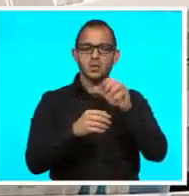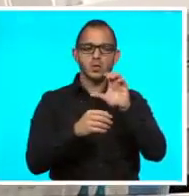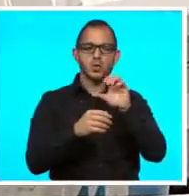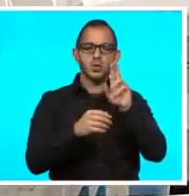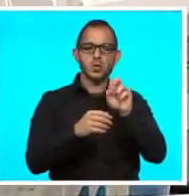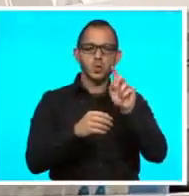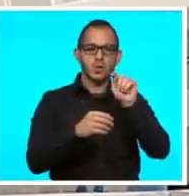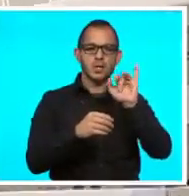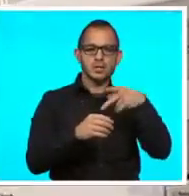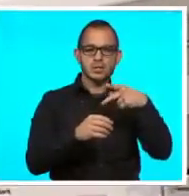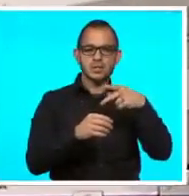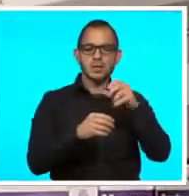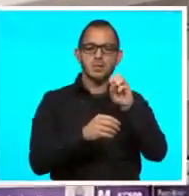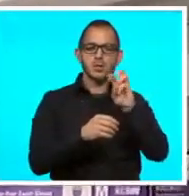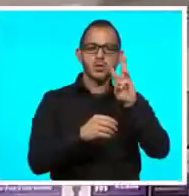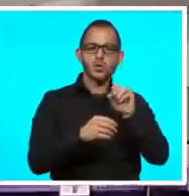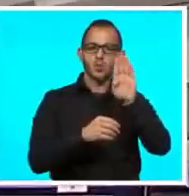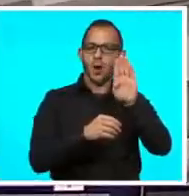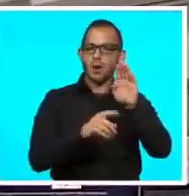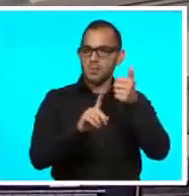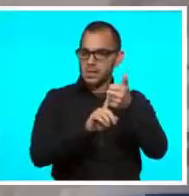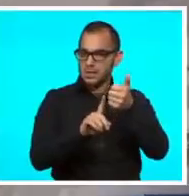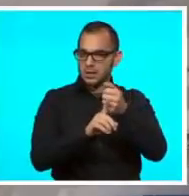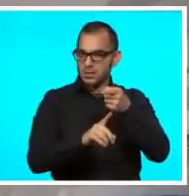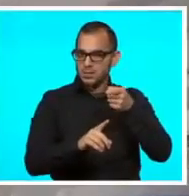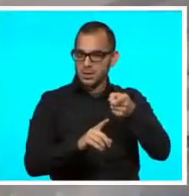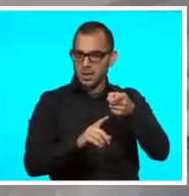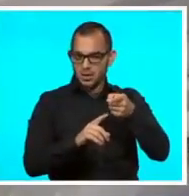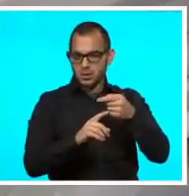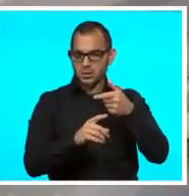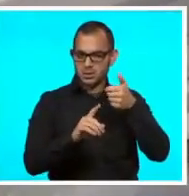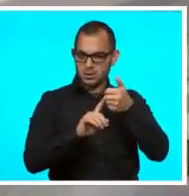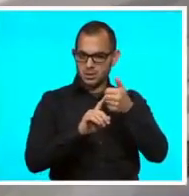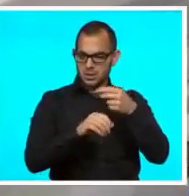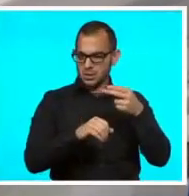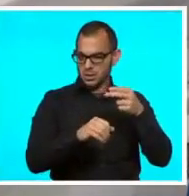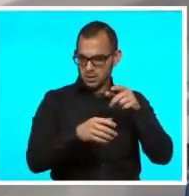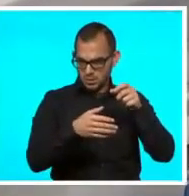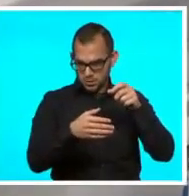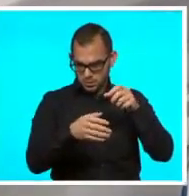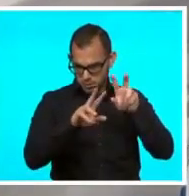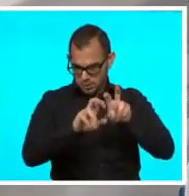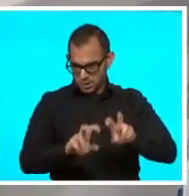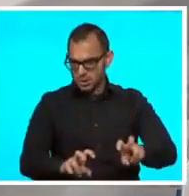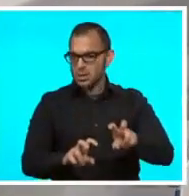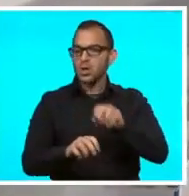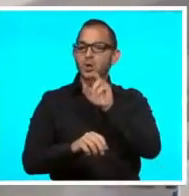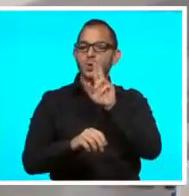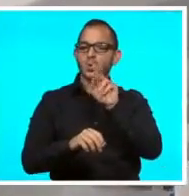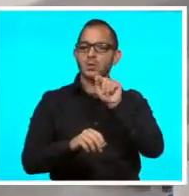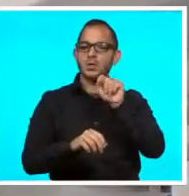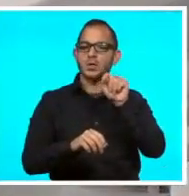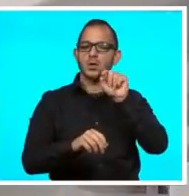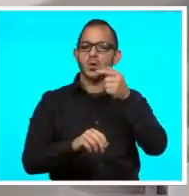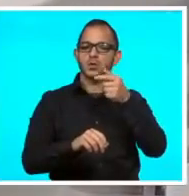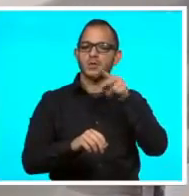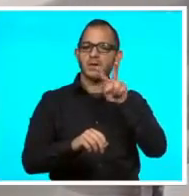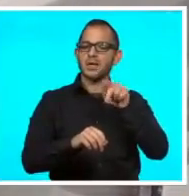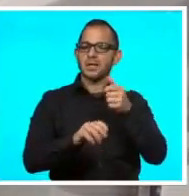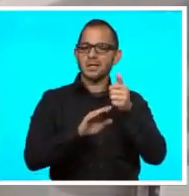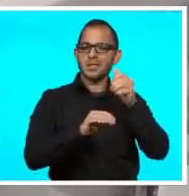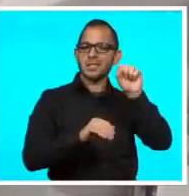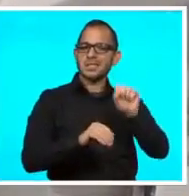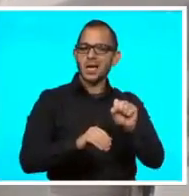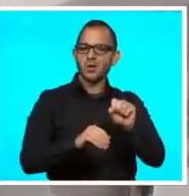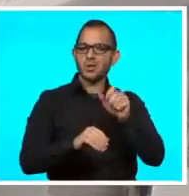swabs themselves. The science is all behind the lab's AVI machine, and UTRGV is the only one south of San Antonio that has